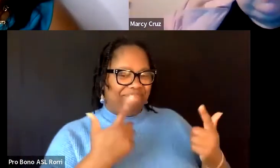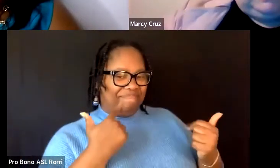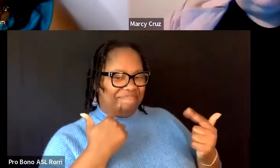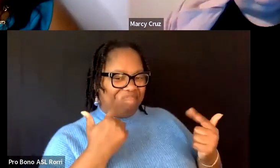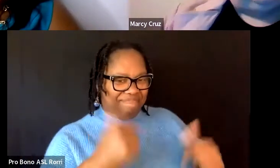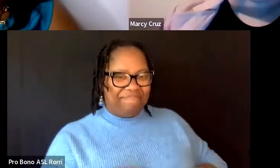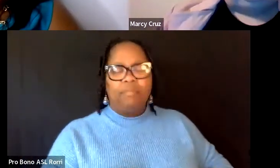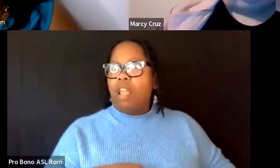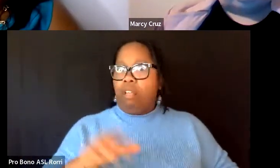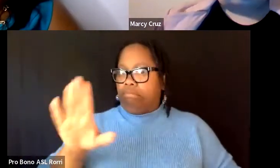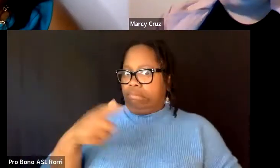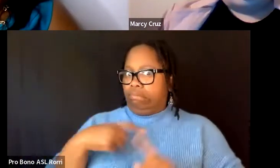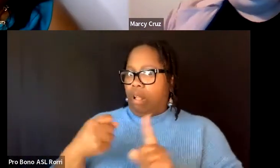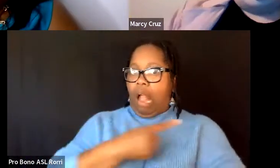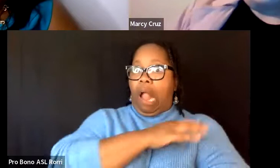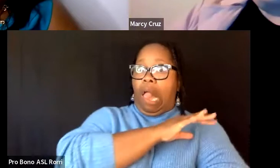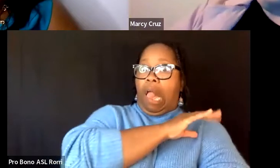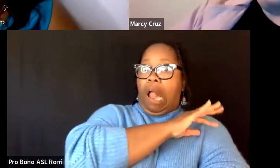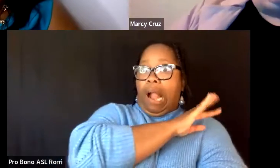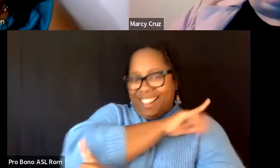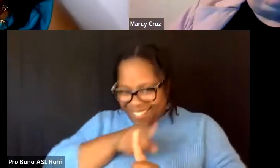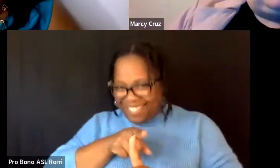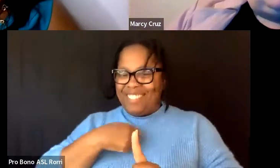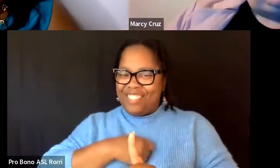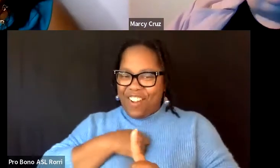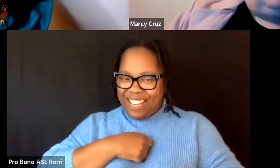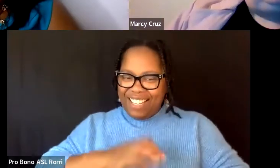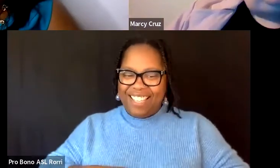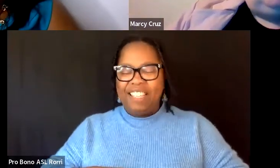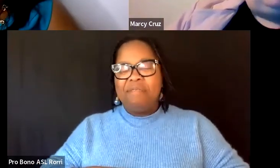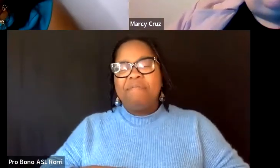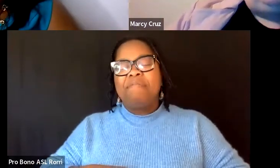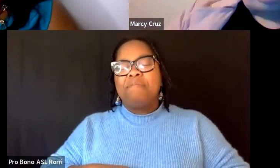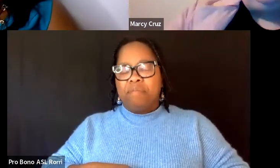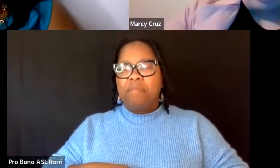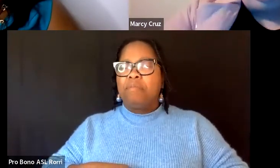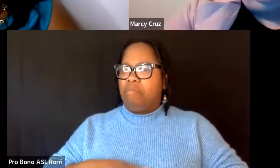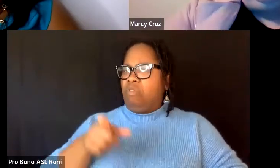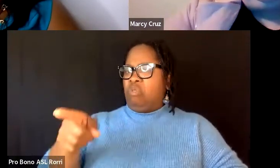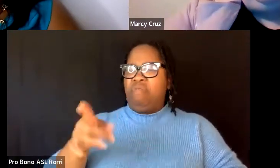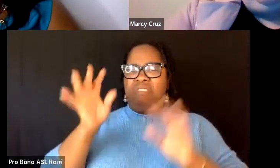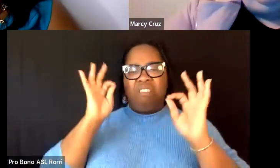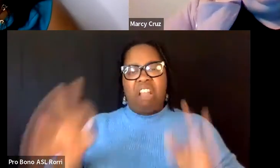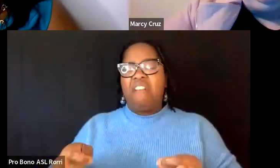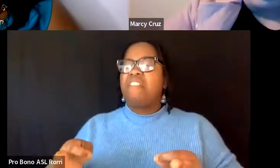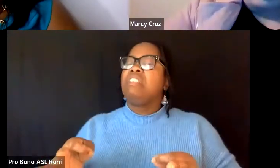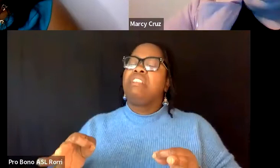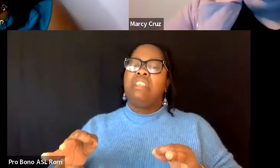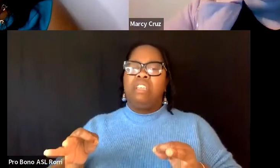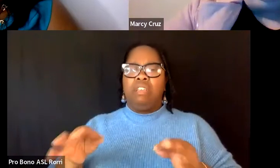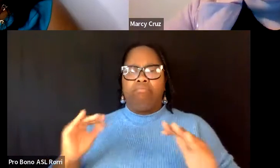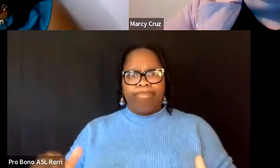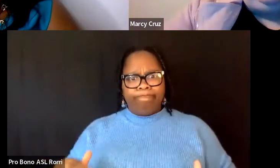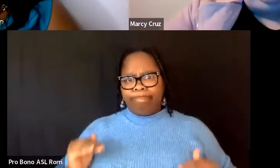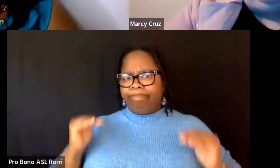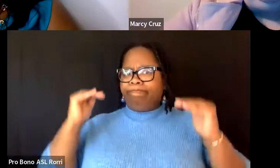going off on a tangent and I'm so sorry. So you have definitely made major moves, in